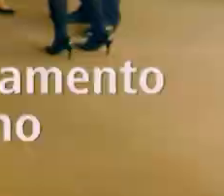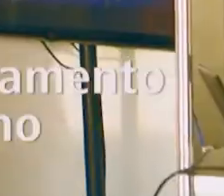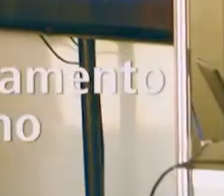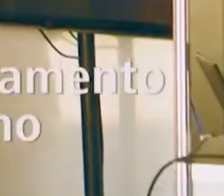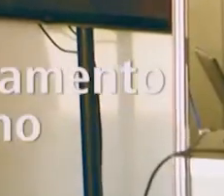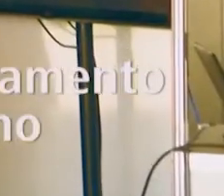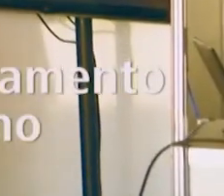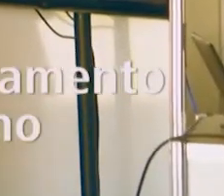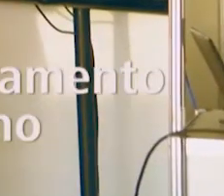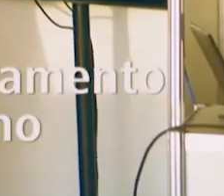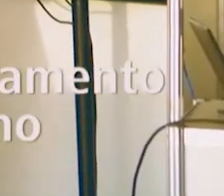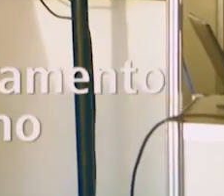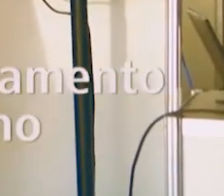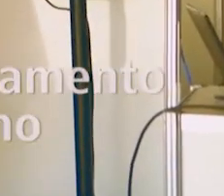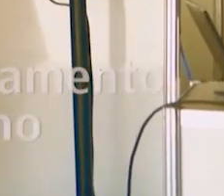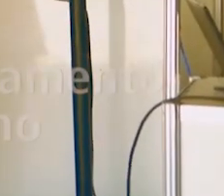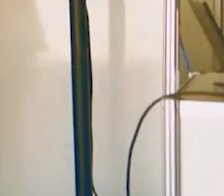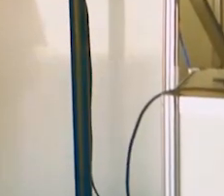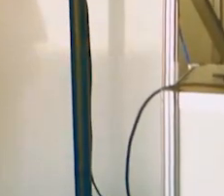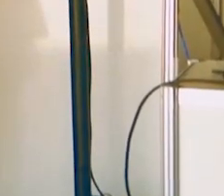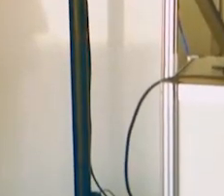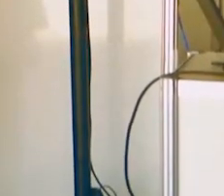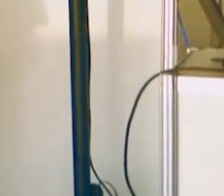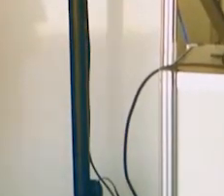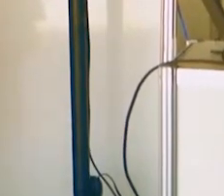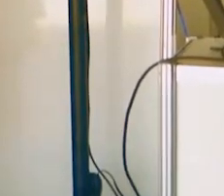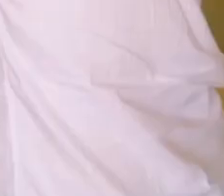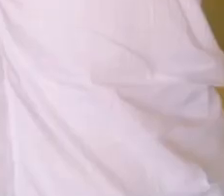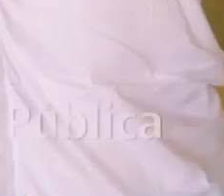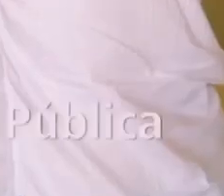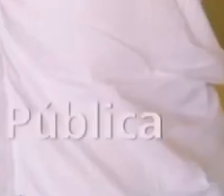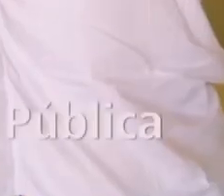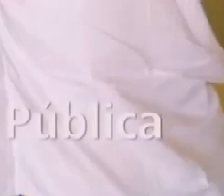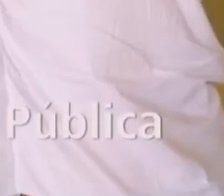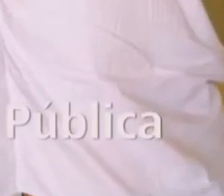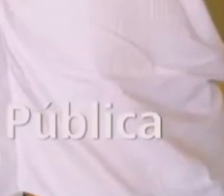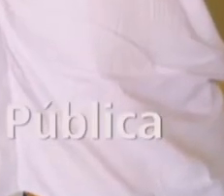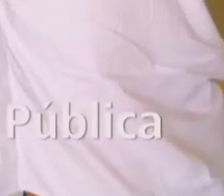continuing enhancement of the external control